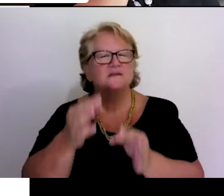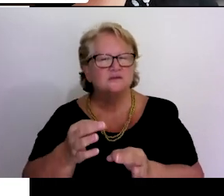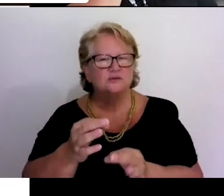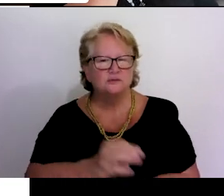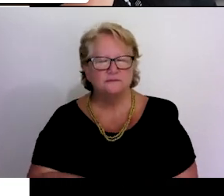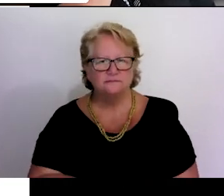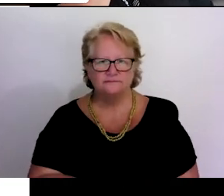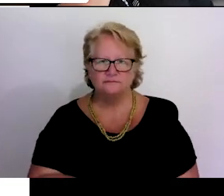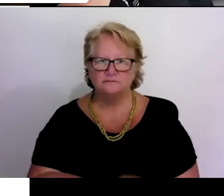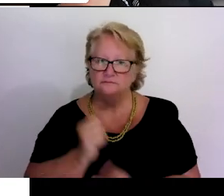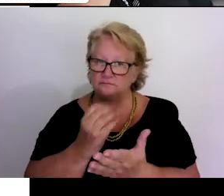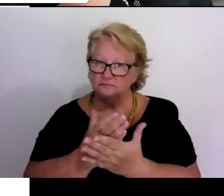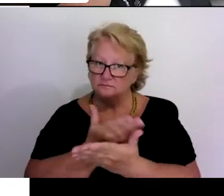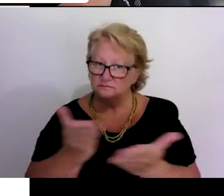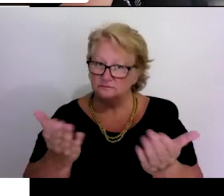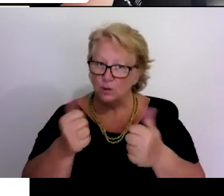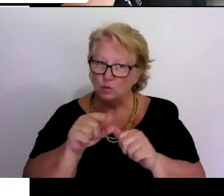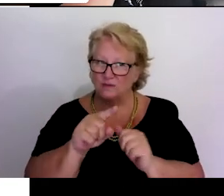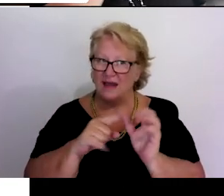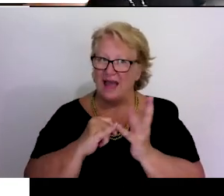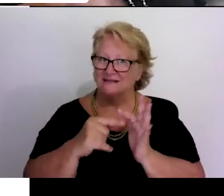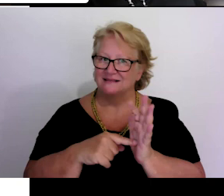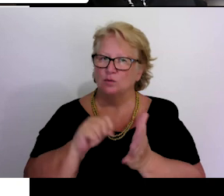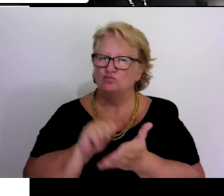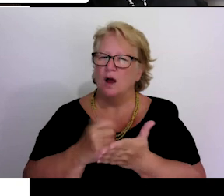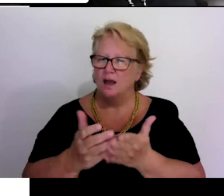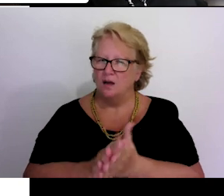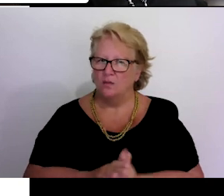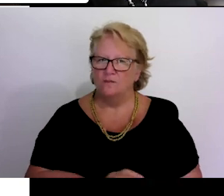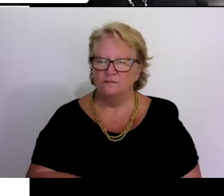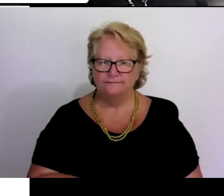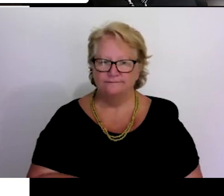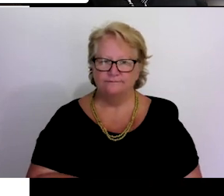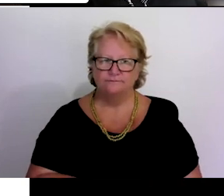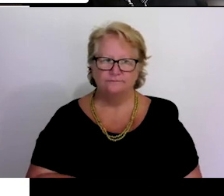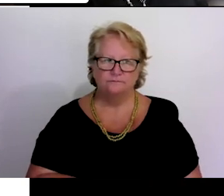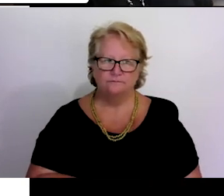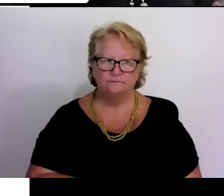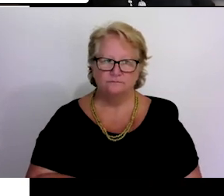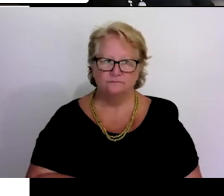makes sure that everyone uses the data asset in the right way.